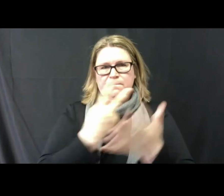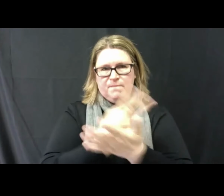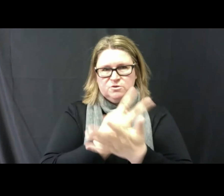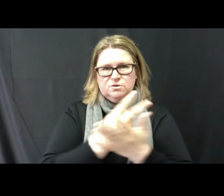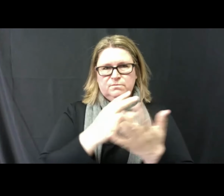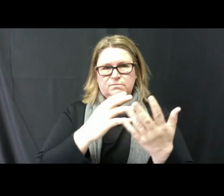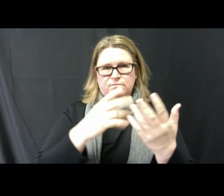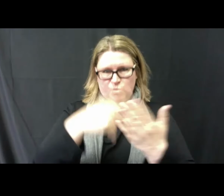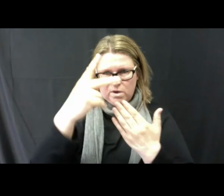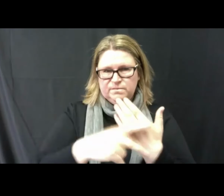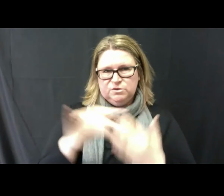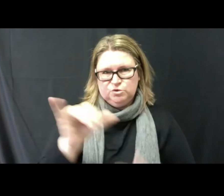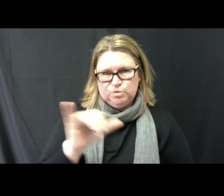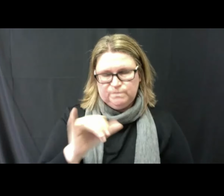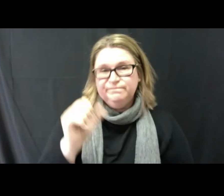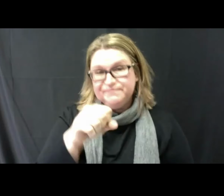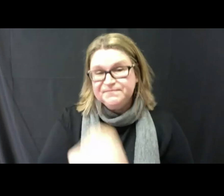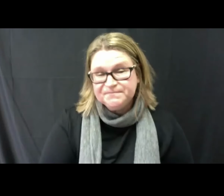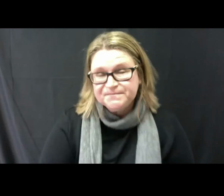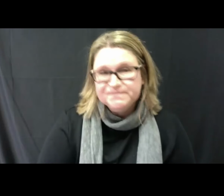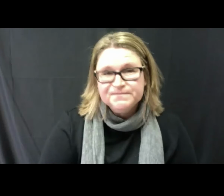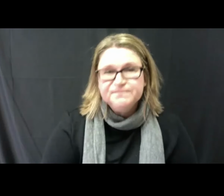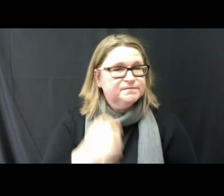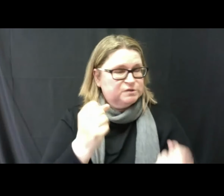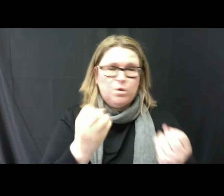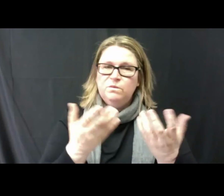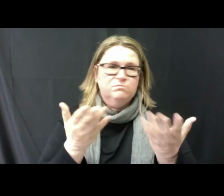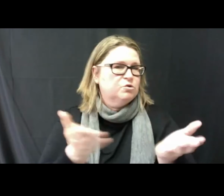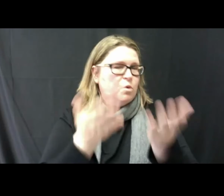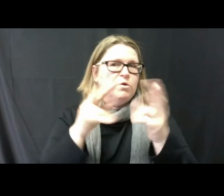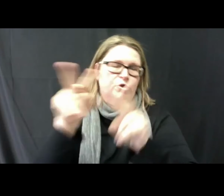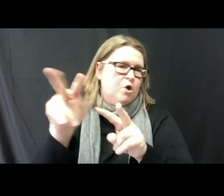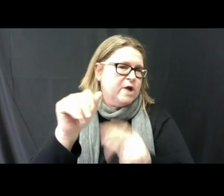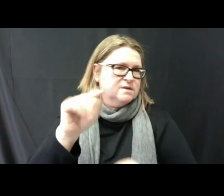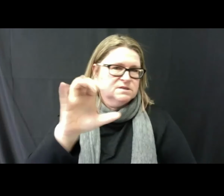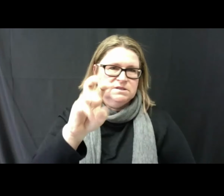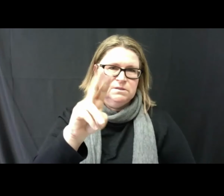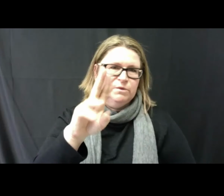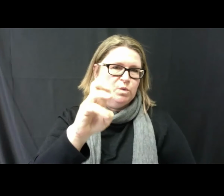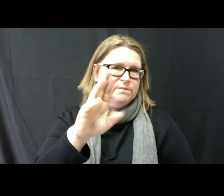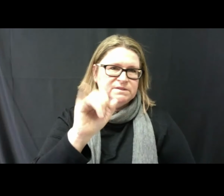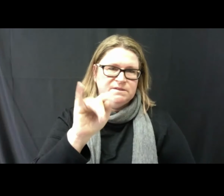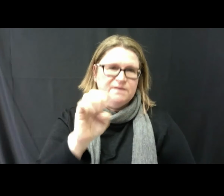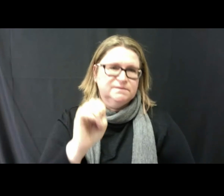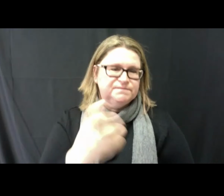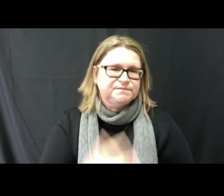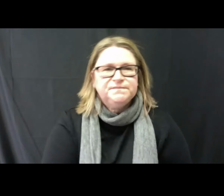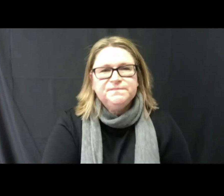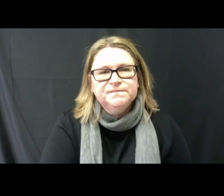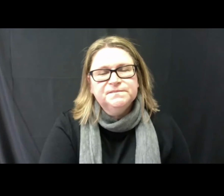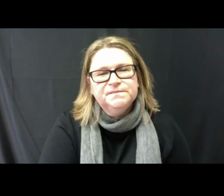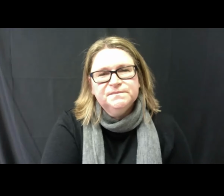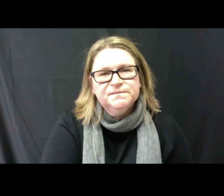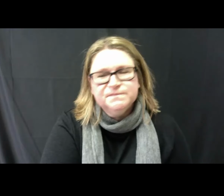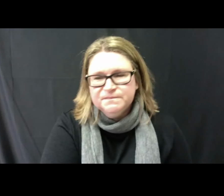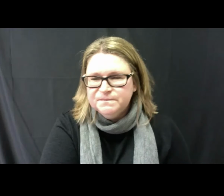your PhD or your master's program through CWU. And you can definitely look